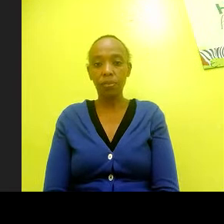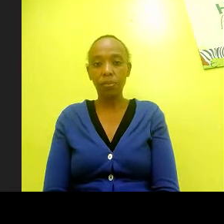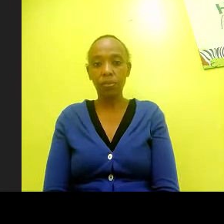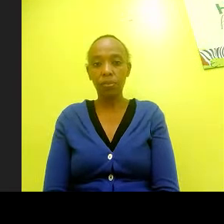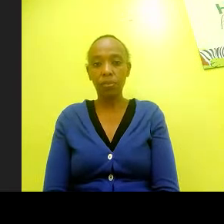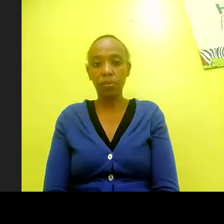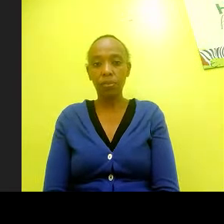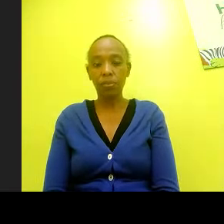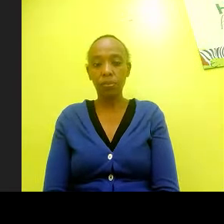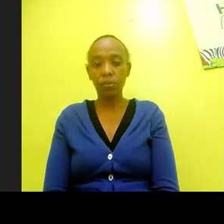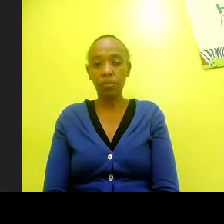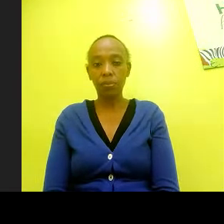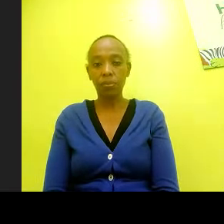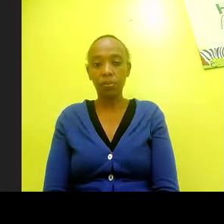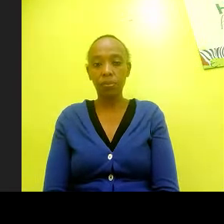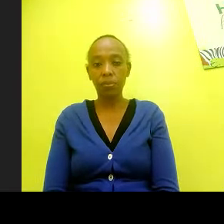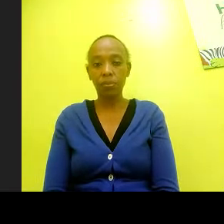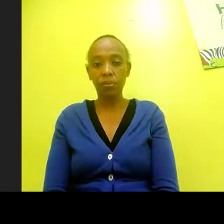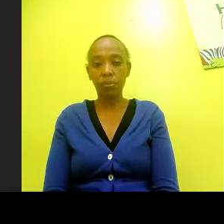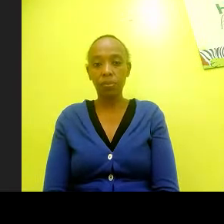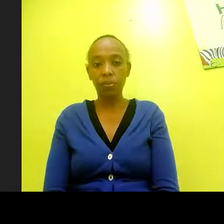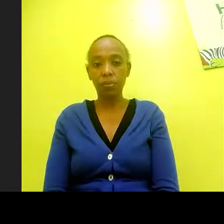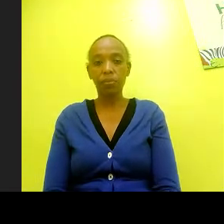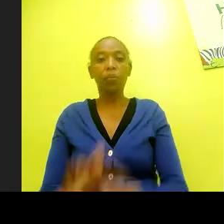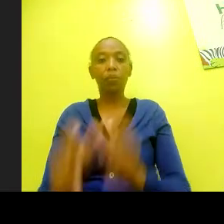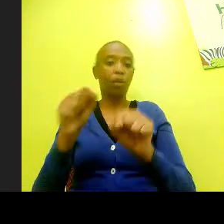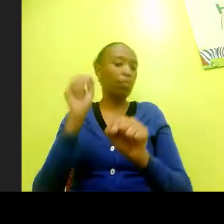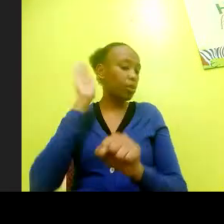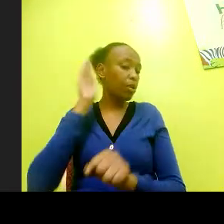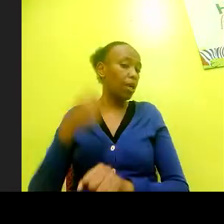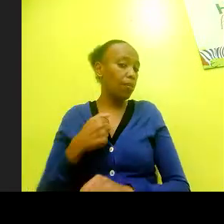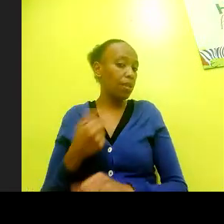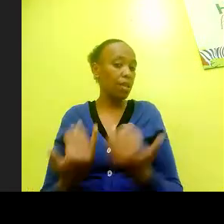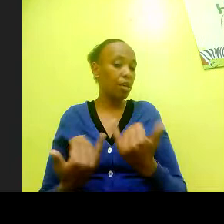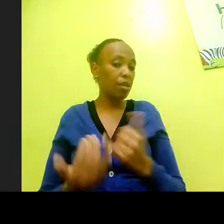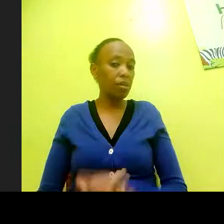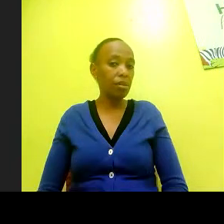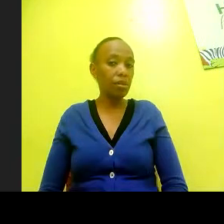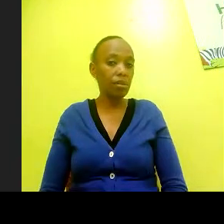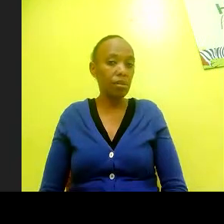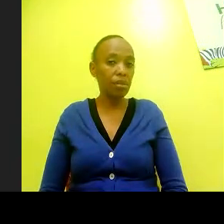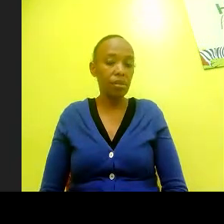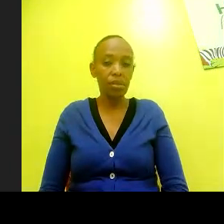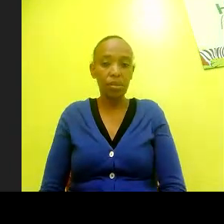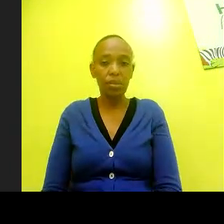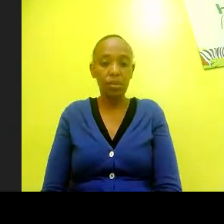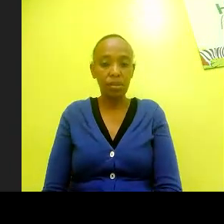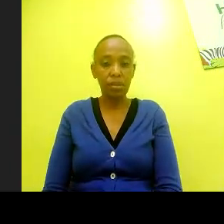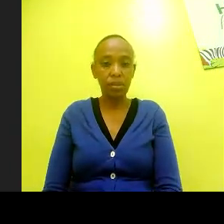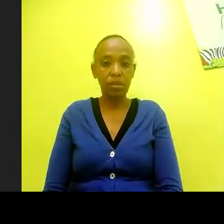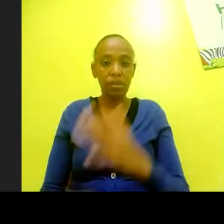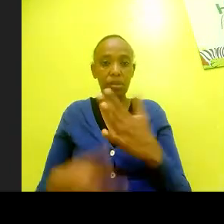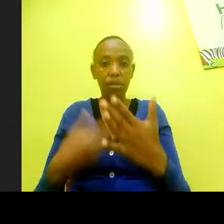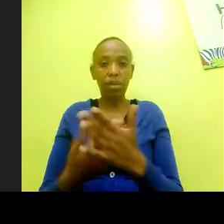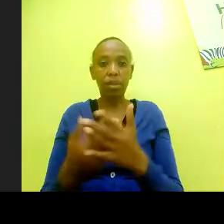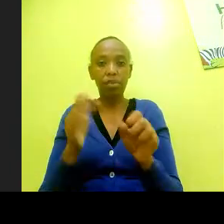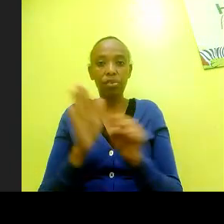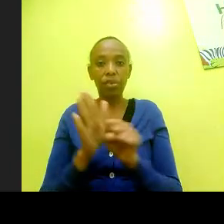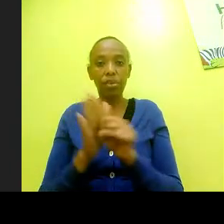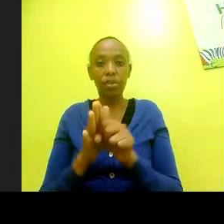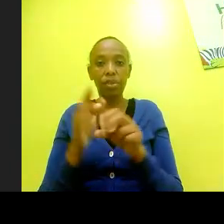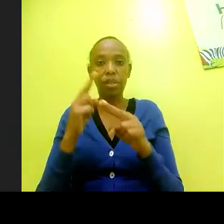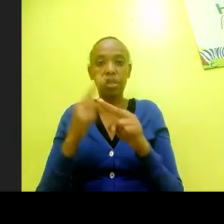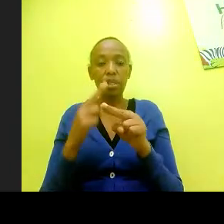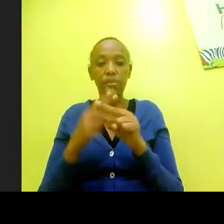Have we? Hello, can you hear me now? Yes, we can hear you, Odette. Thank you very much. My name is Odette